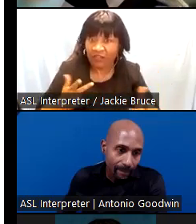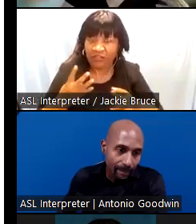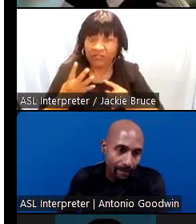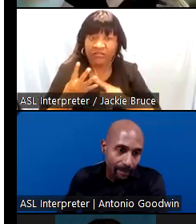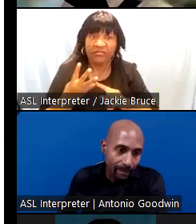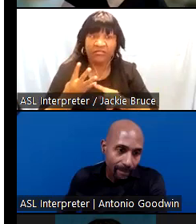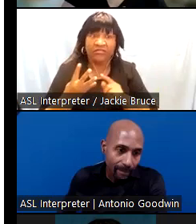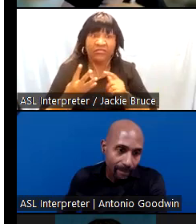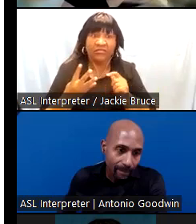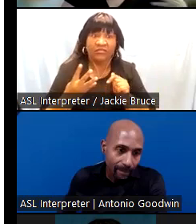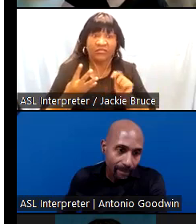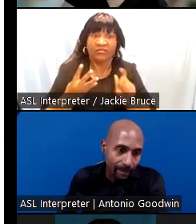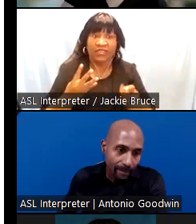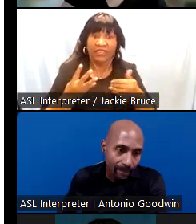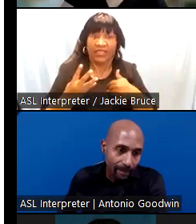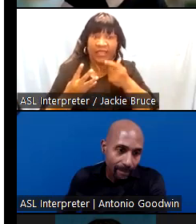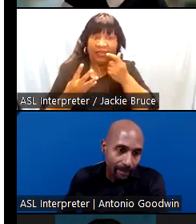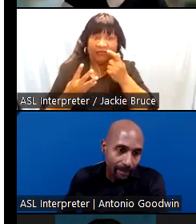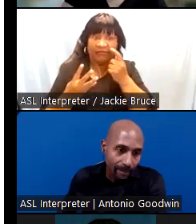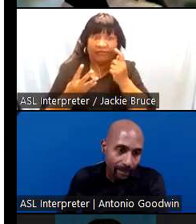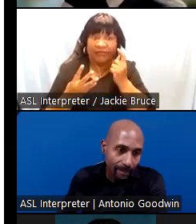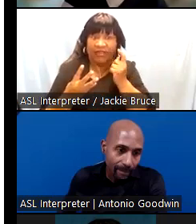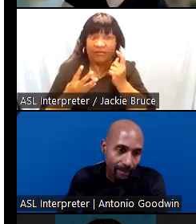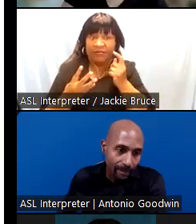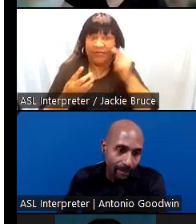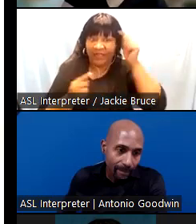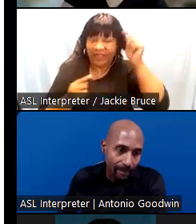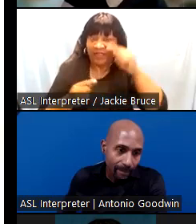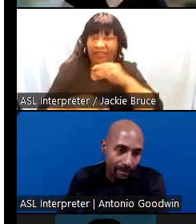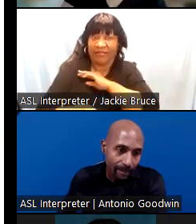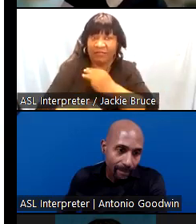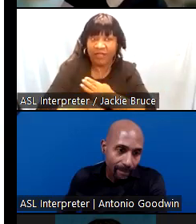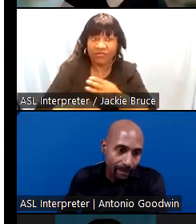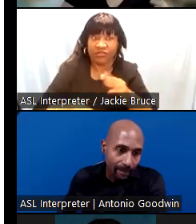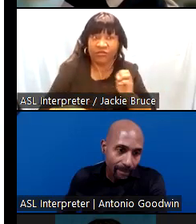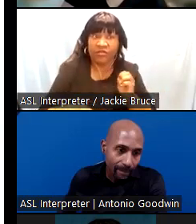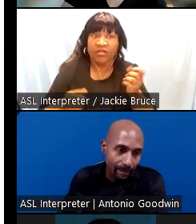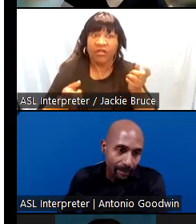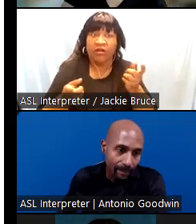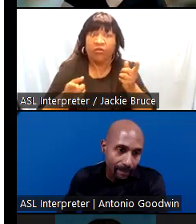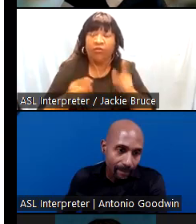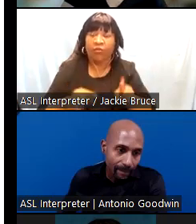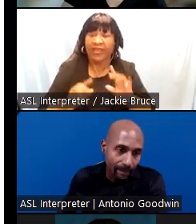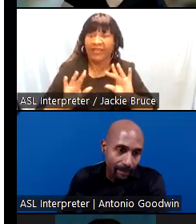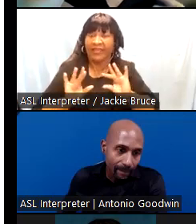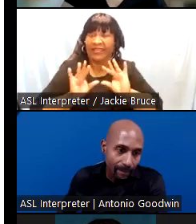swollen lymph nodes. Those signs usually show up first. When they're contagious is when these rash